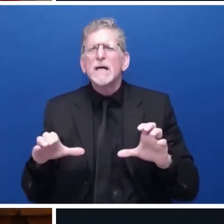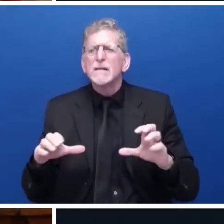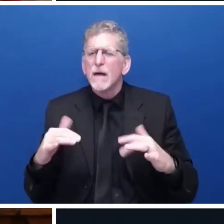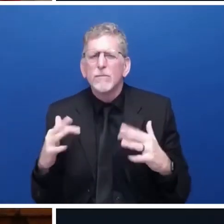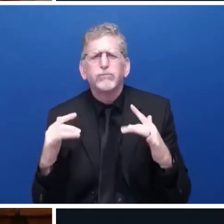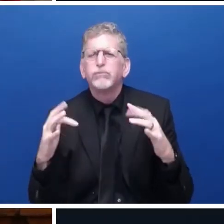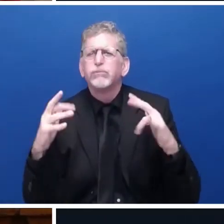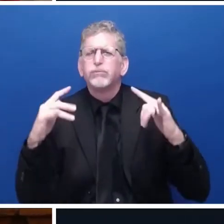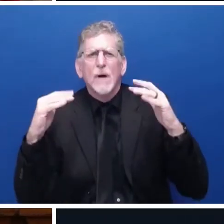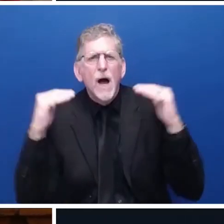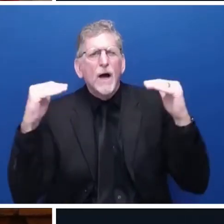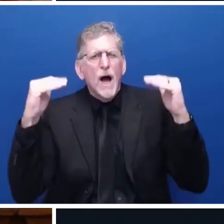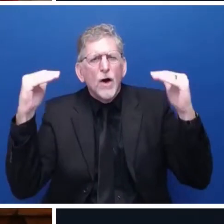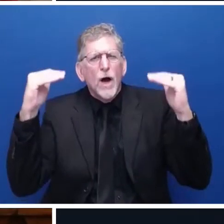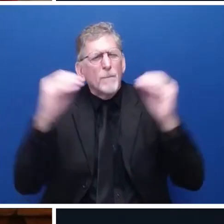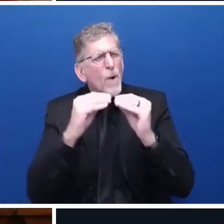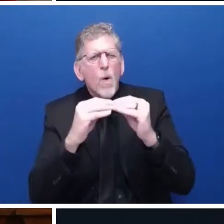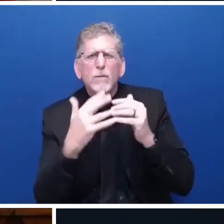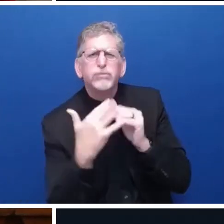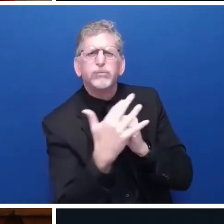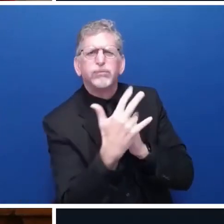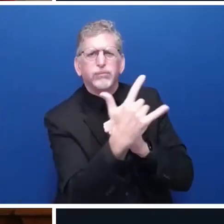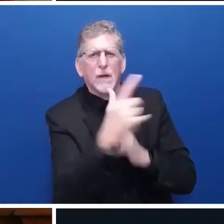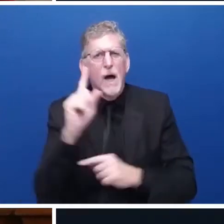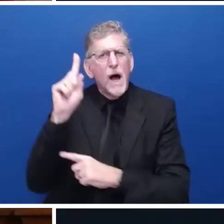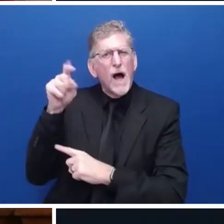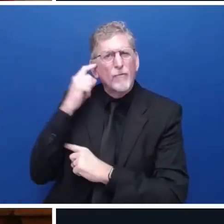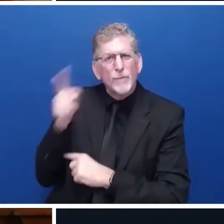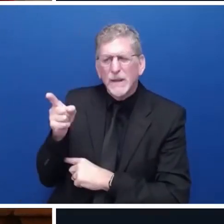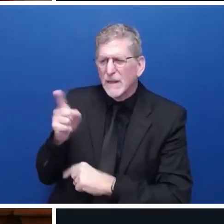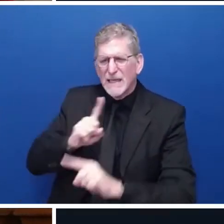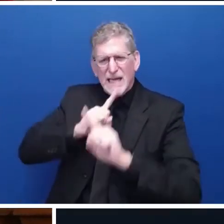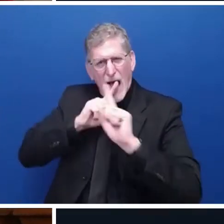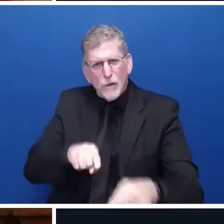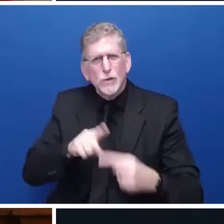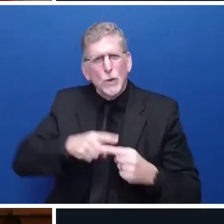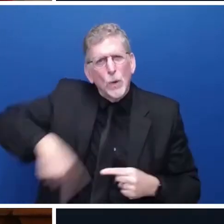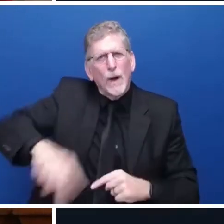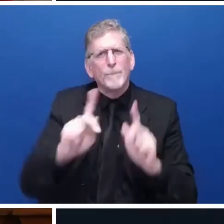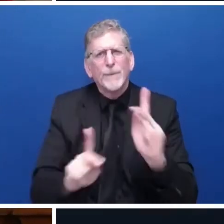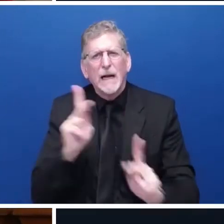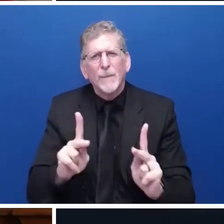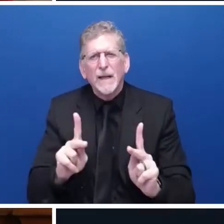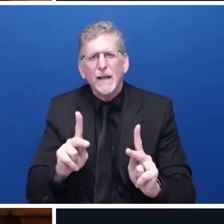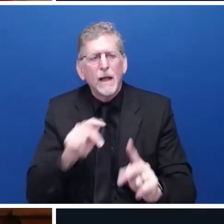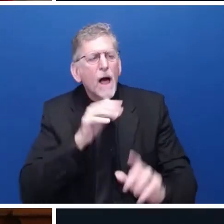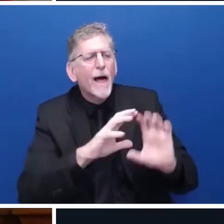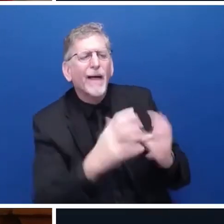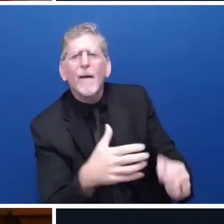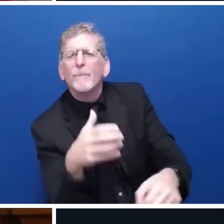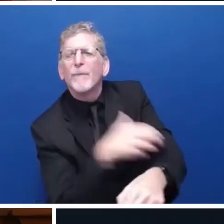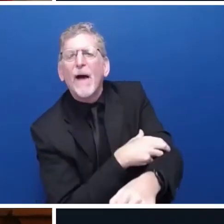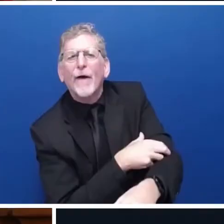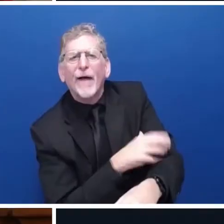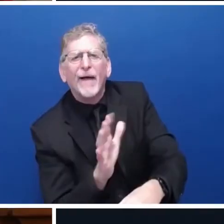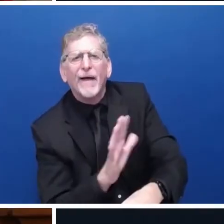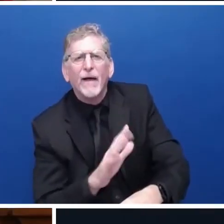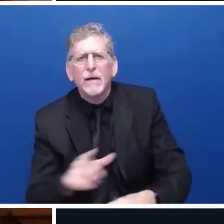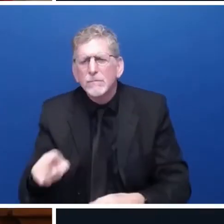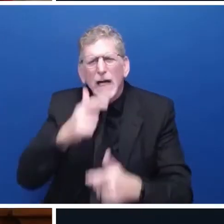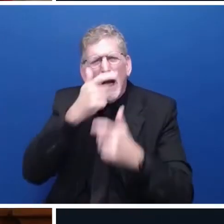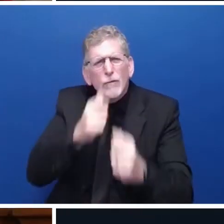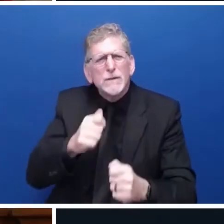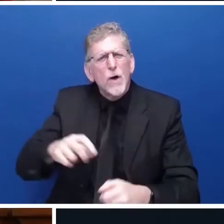the people, not the powerful, and where the interests of hardworking American citizens are always our first and ultimate